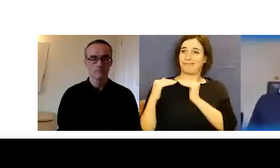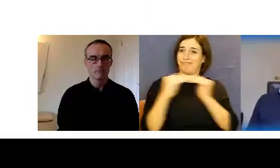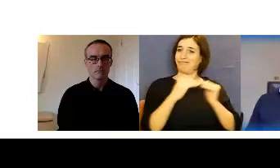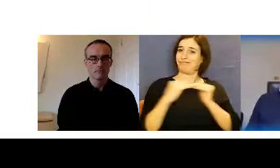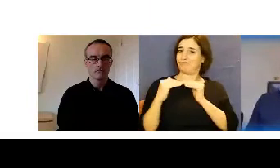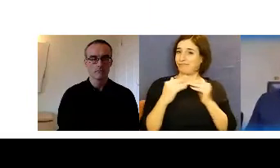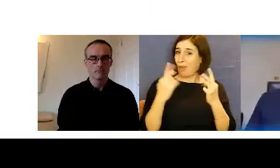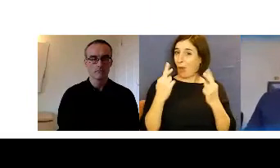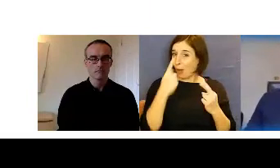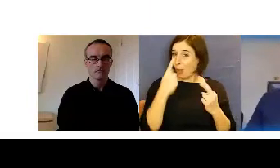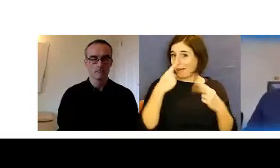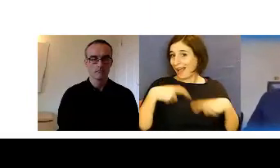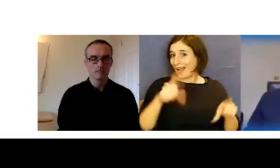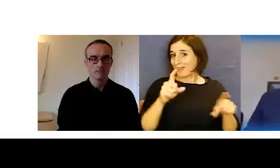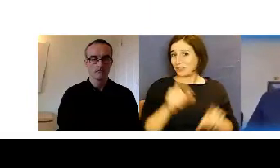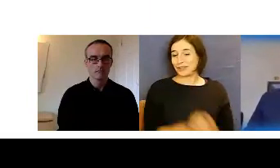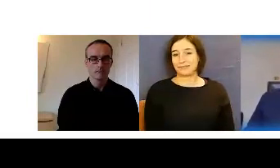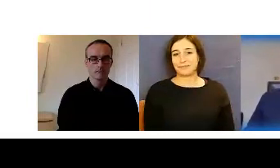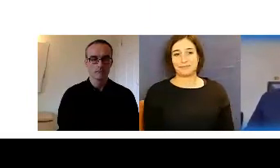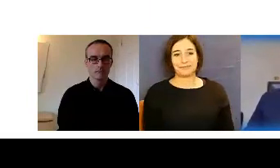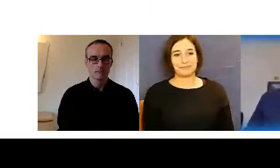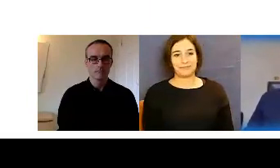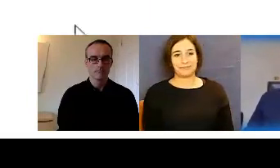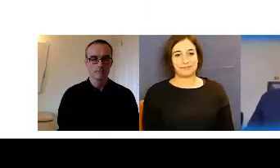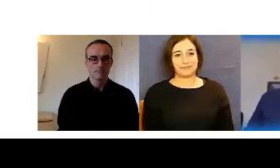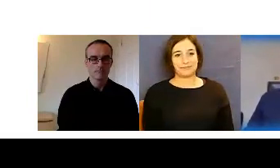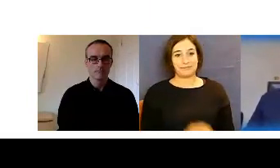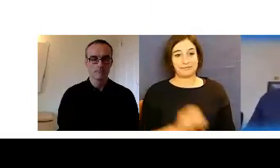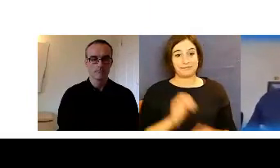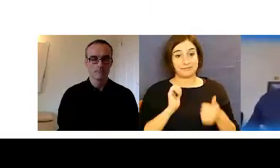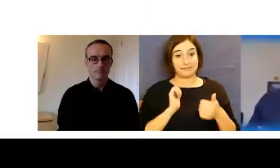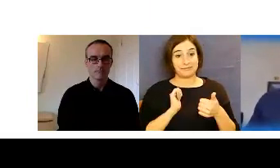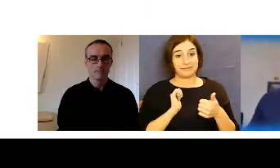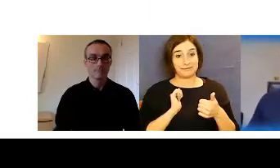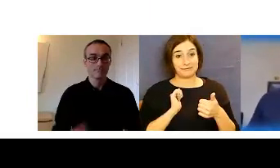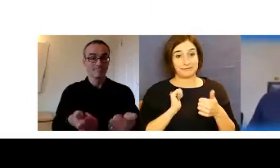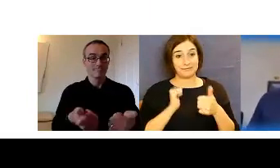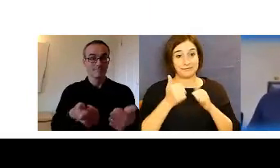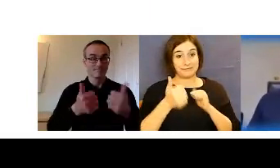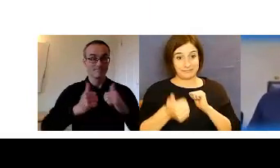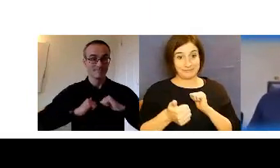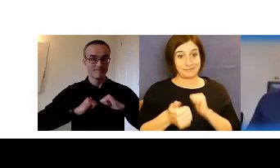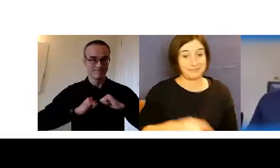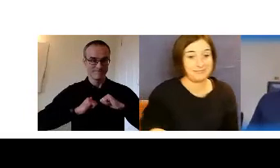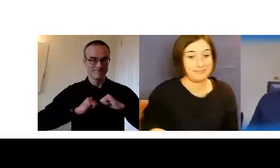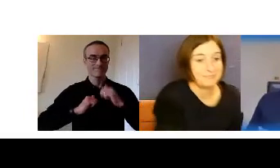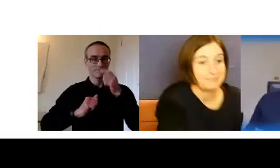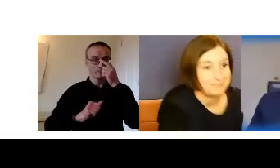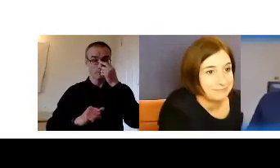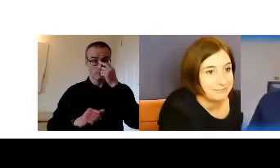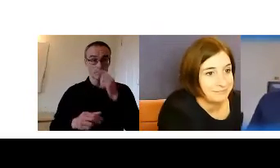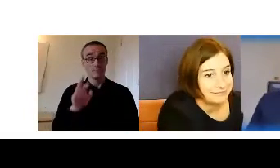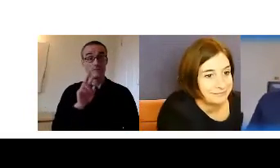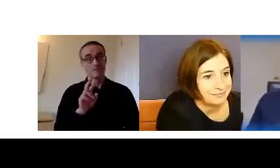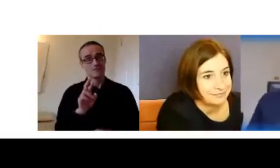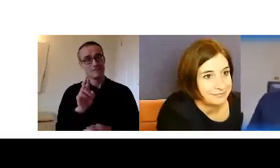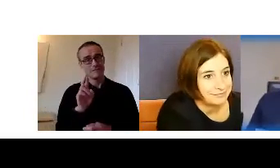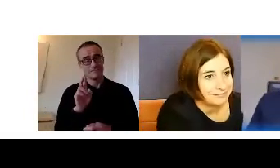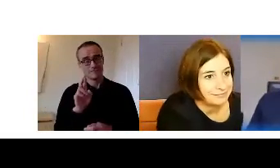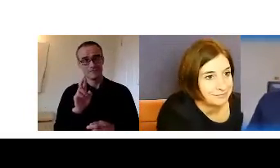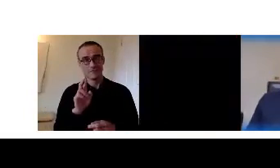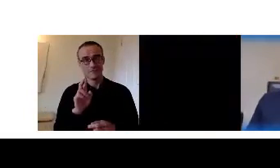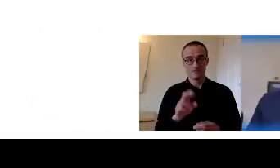term. Yeah, so I think, you know, that's all I can say. You know, obviously I would like to share a lot more, you know, obviously with the timescales, and hopefully, you